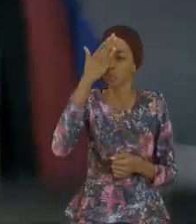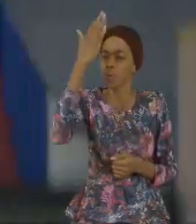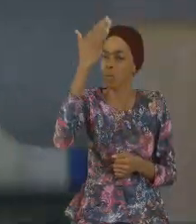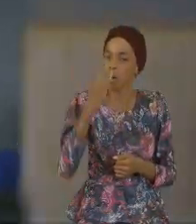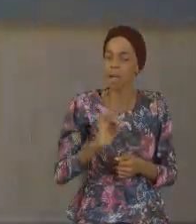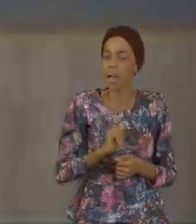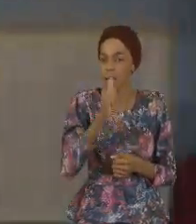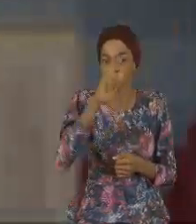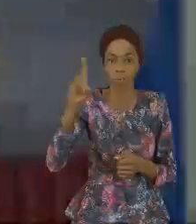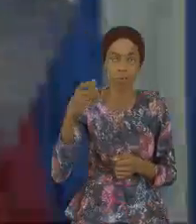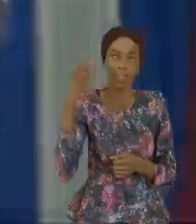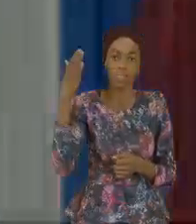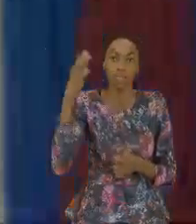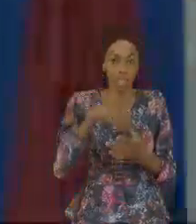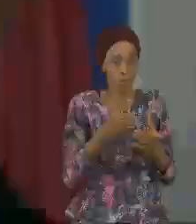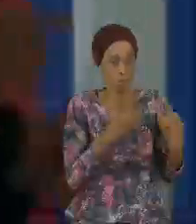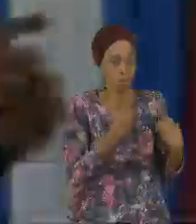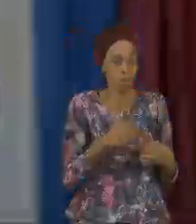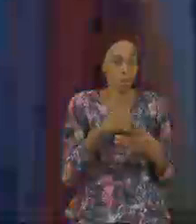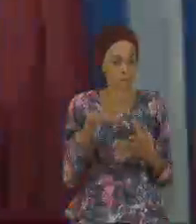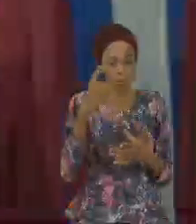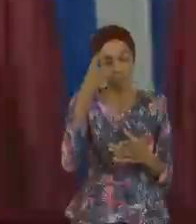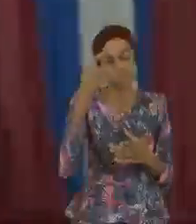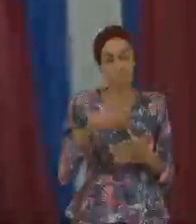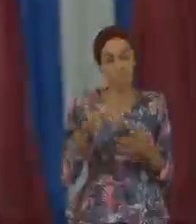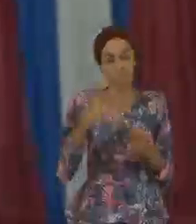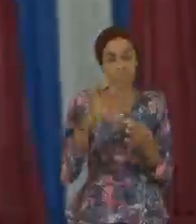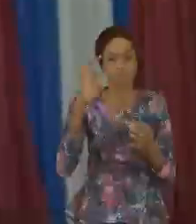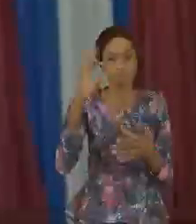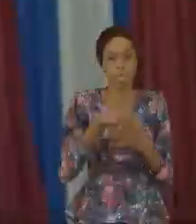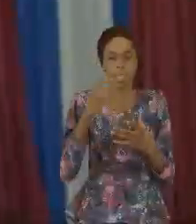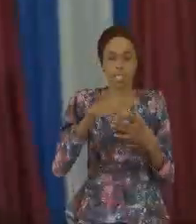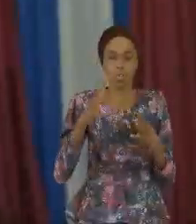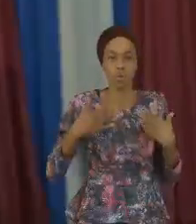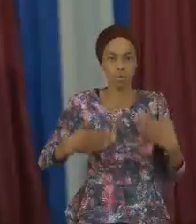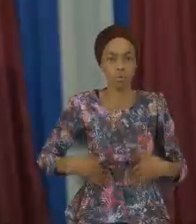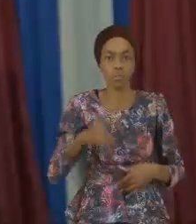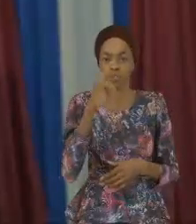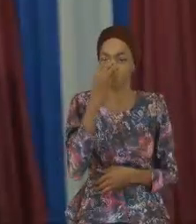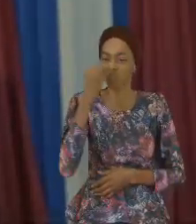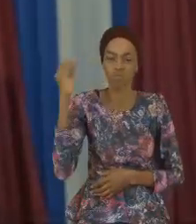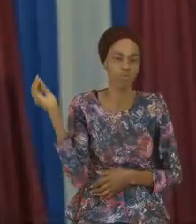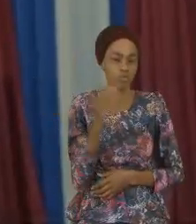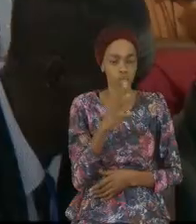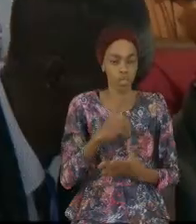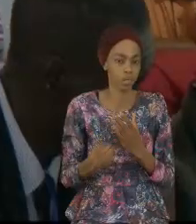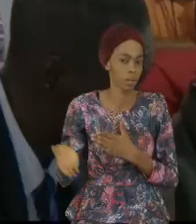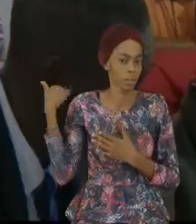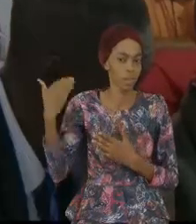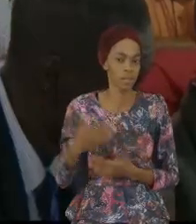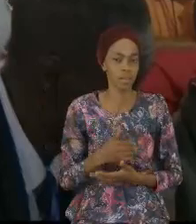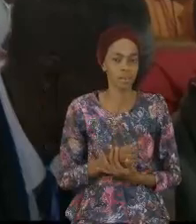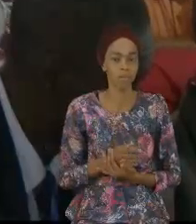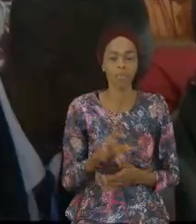your mind, in your heart, in your spirit, in your soul, as well as your body, you forsake the past.